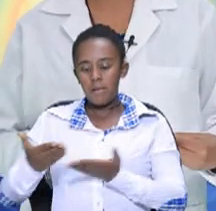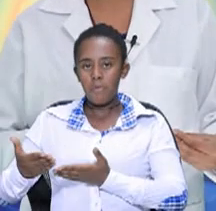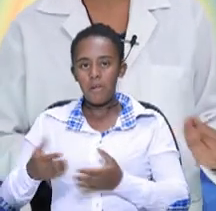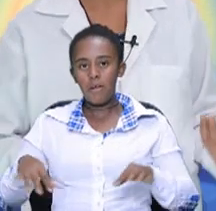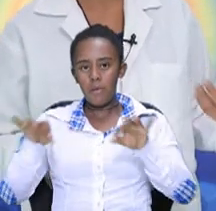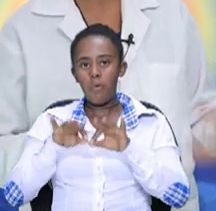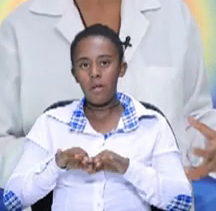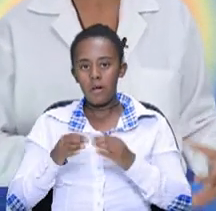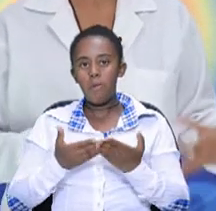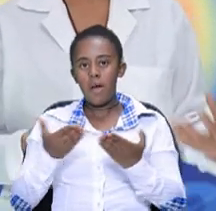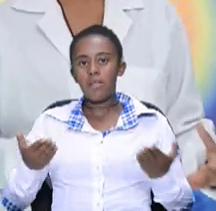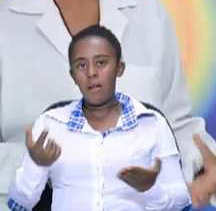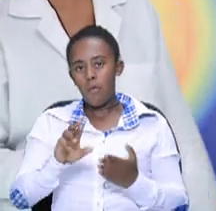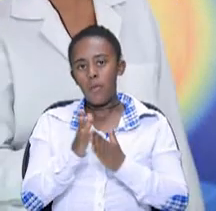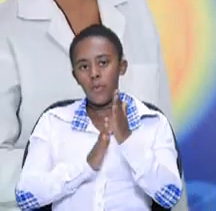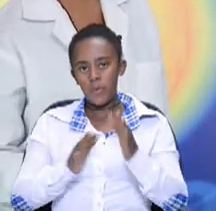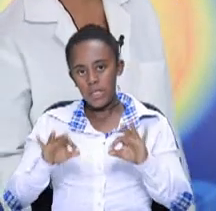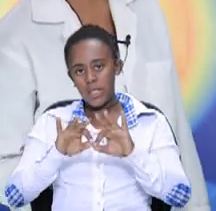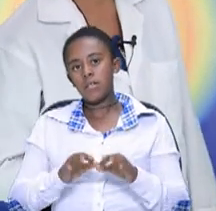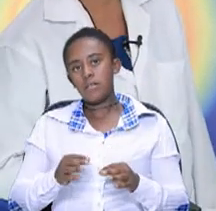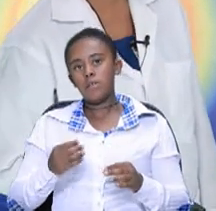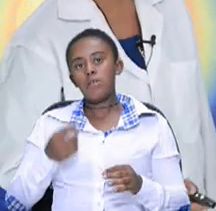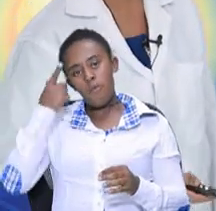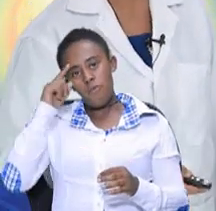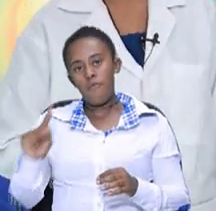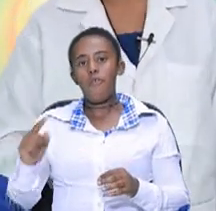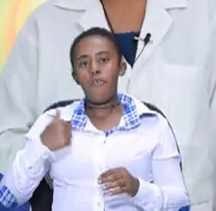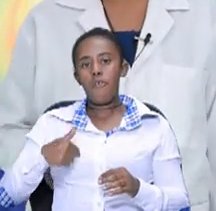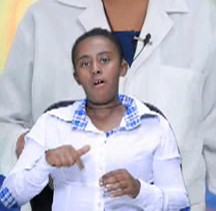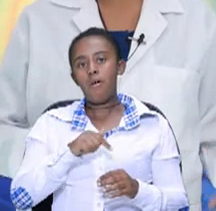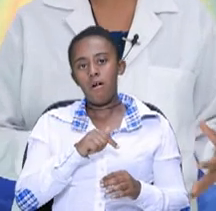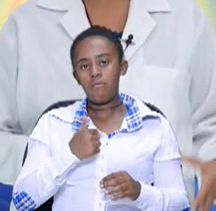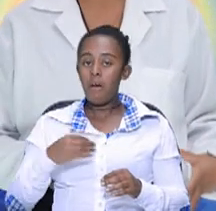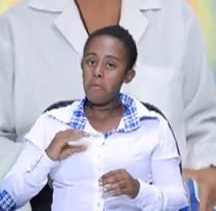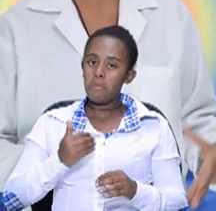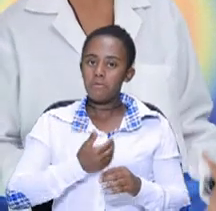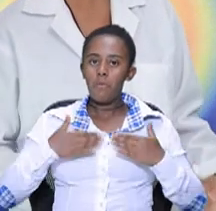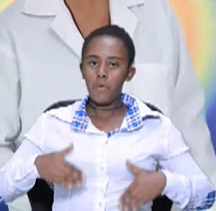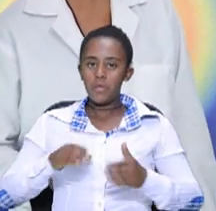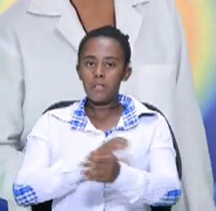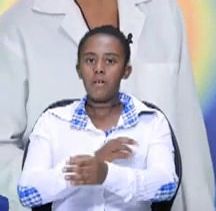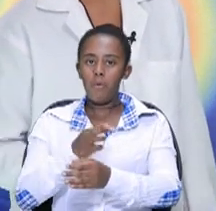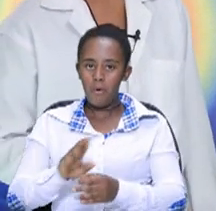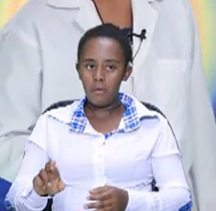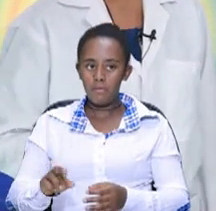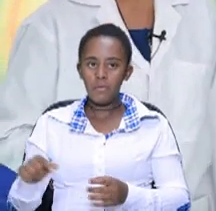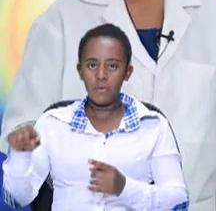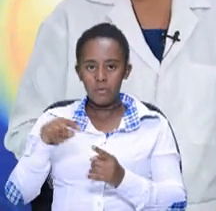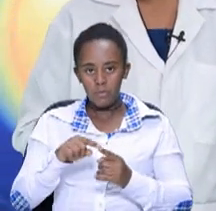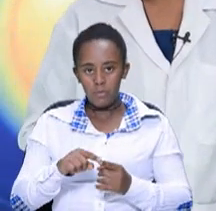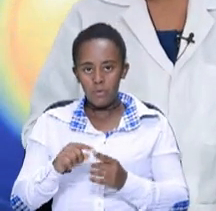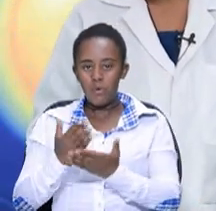required materials or needed materials for our body cells, and it also helps to remove